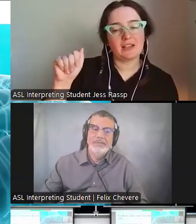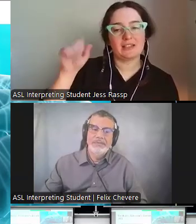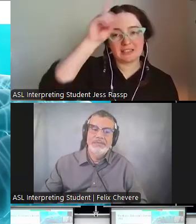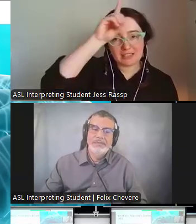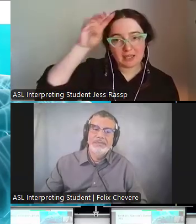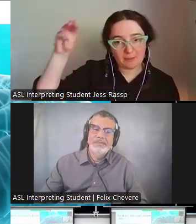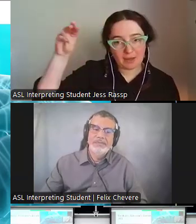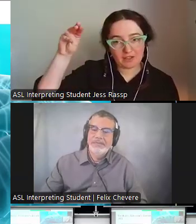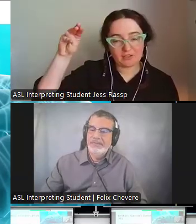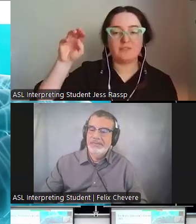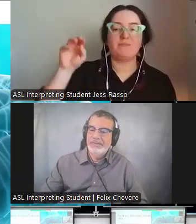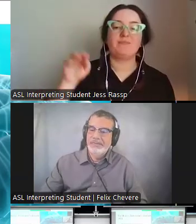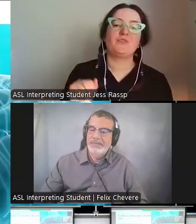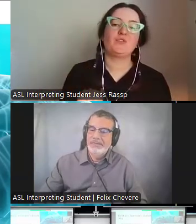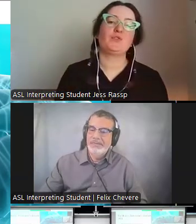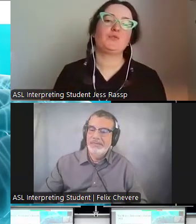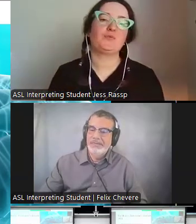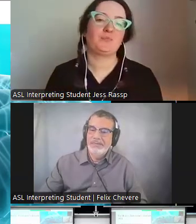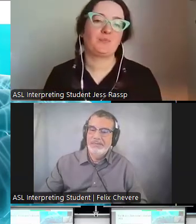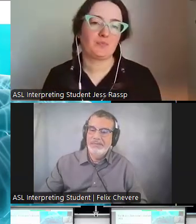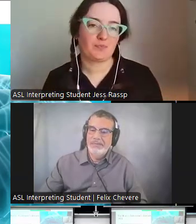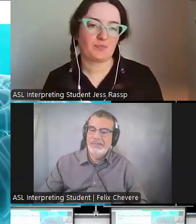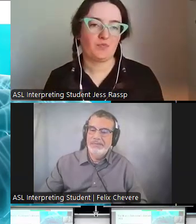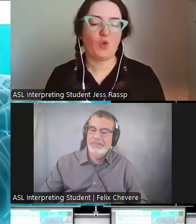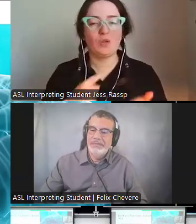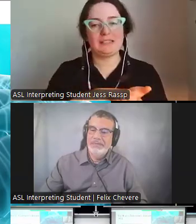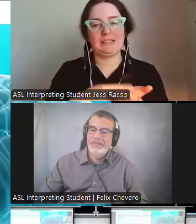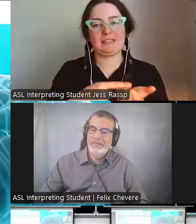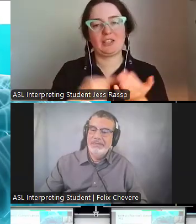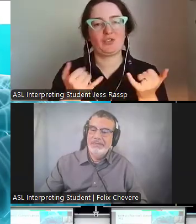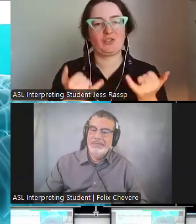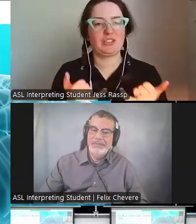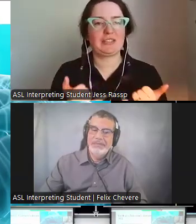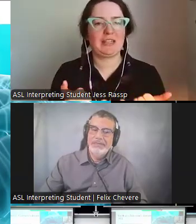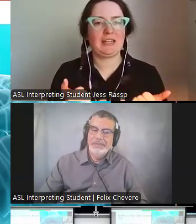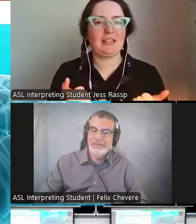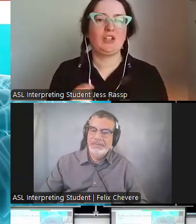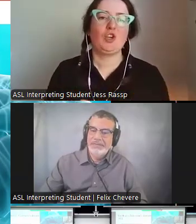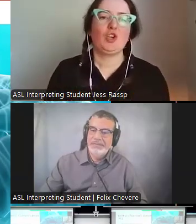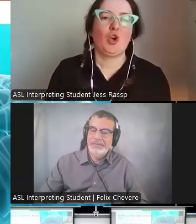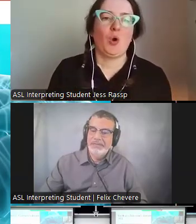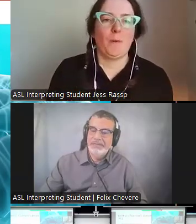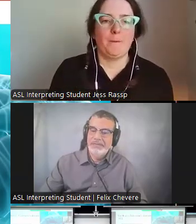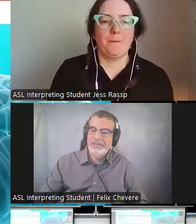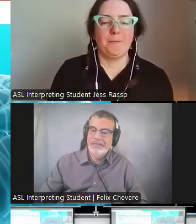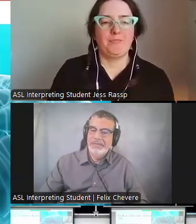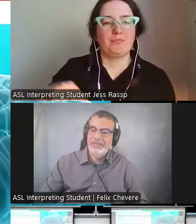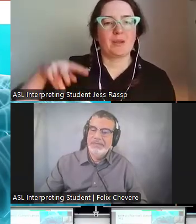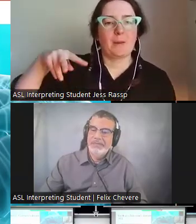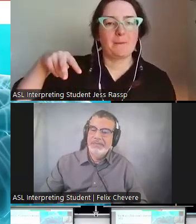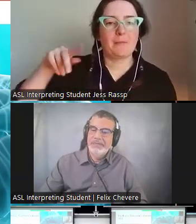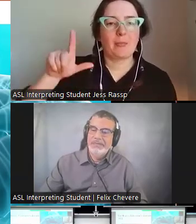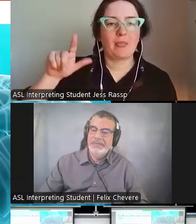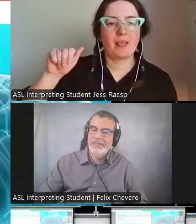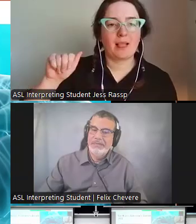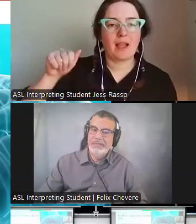So we'll talk a little bit about that. It's beta amyloid plaques, right? These are peptides that